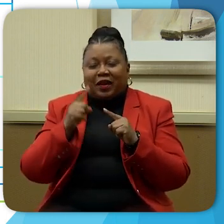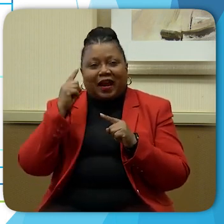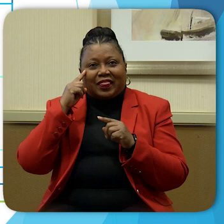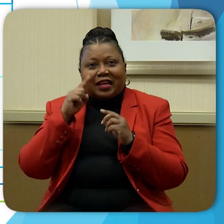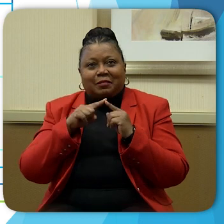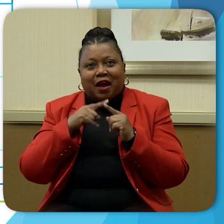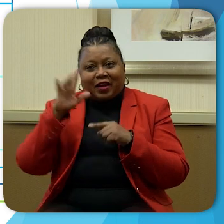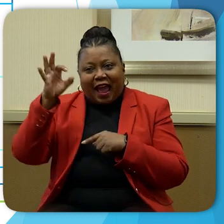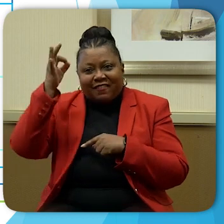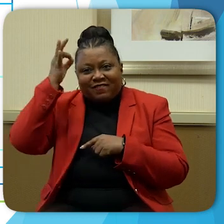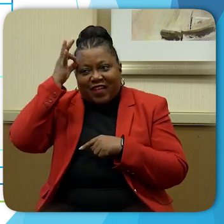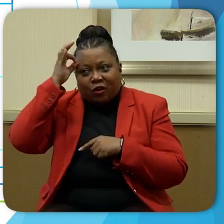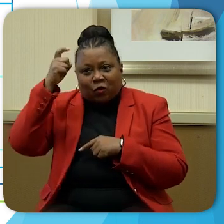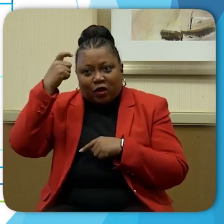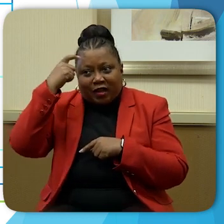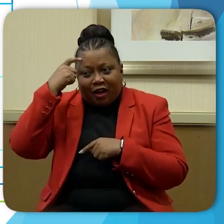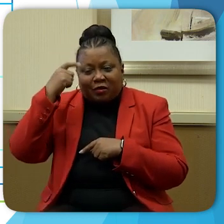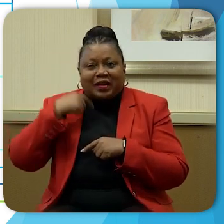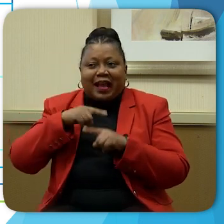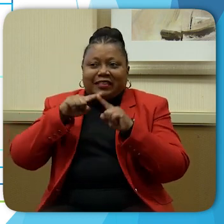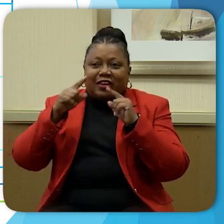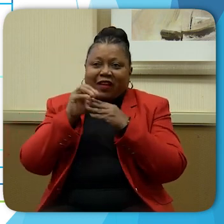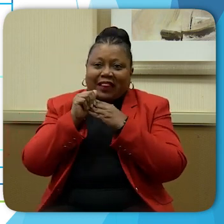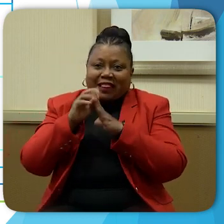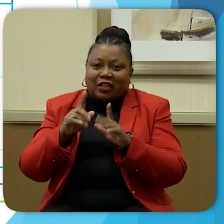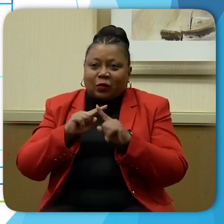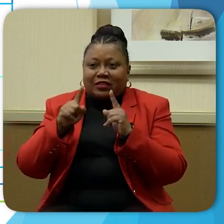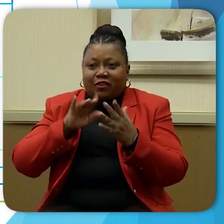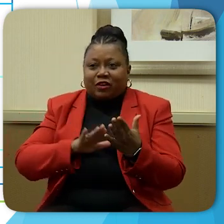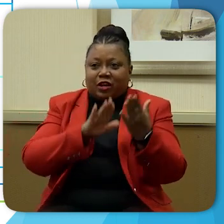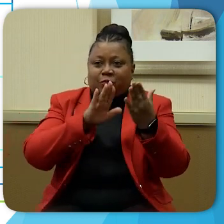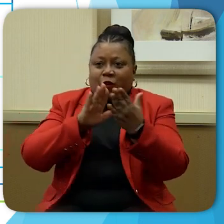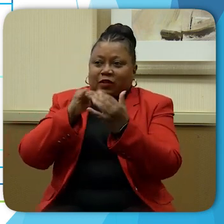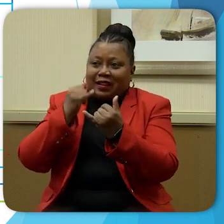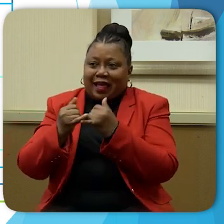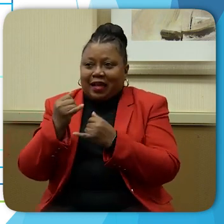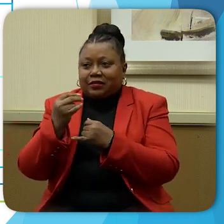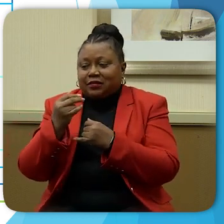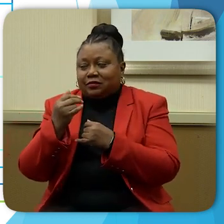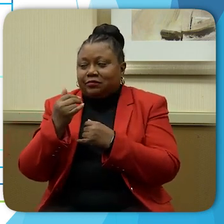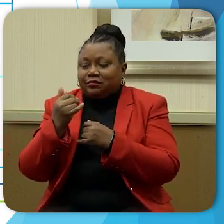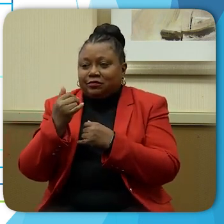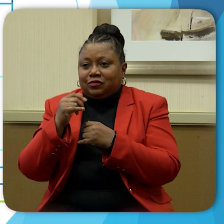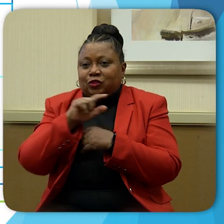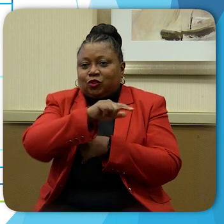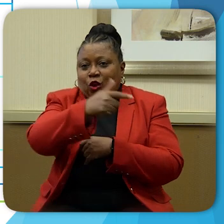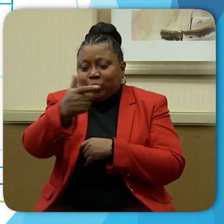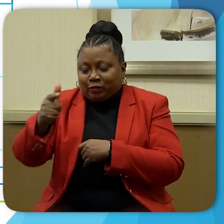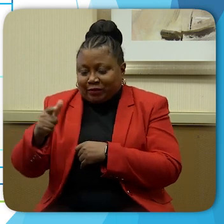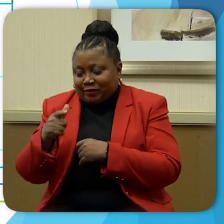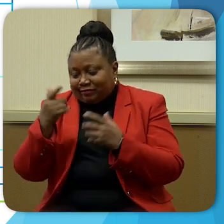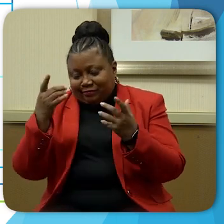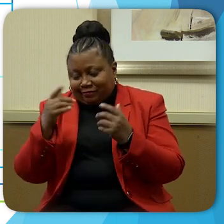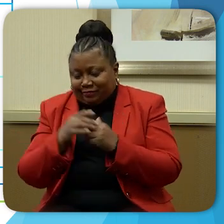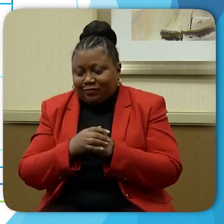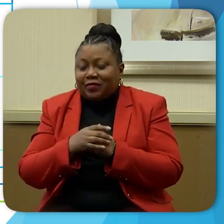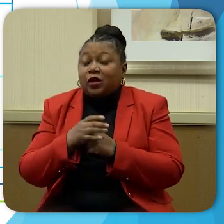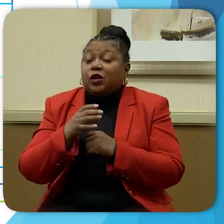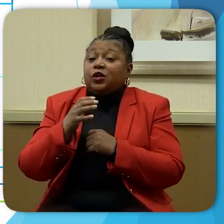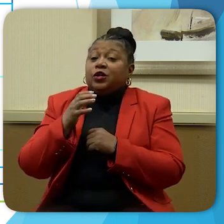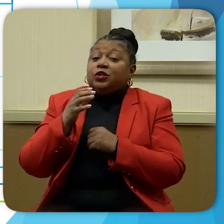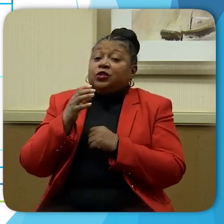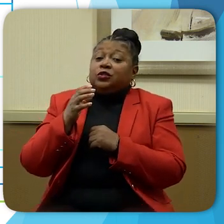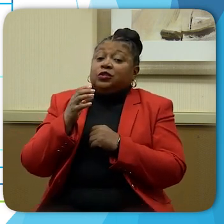think about our federal government, we've had different leaders with different approaches over the past couple of terms, right? Okay, and